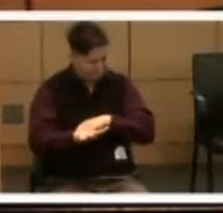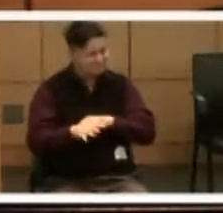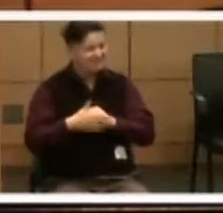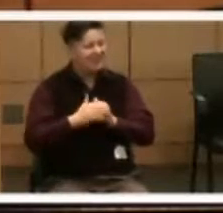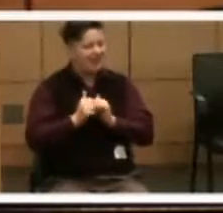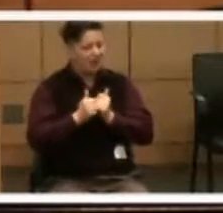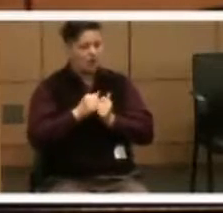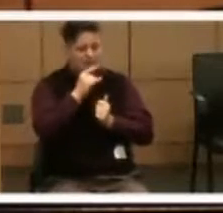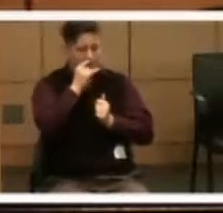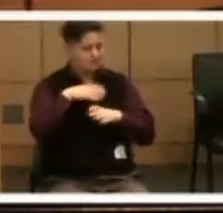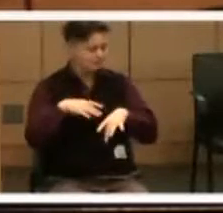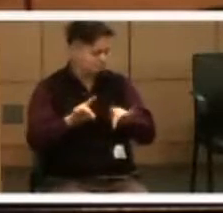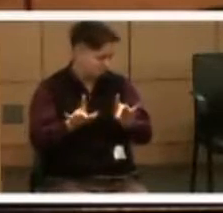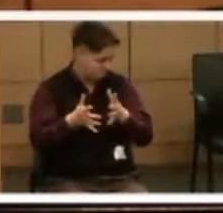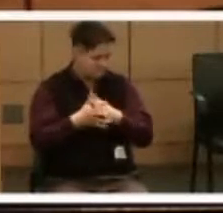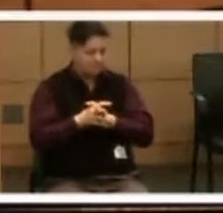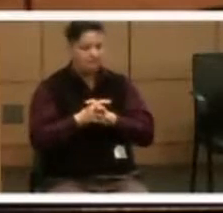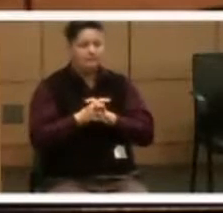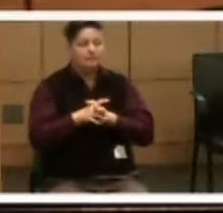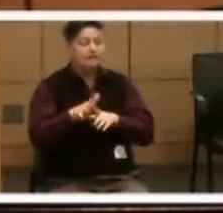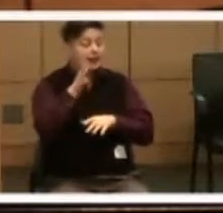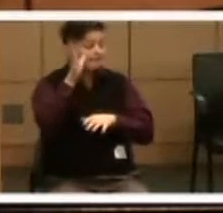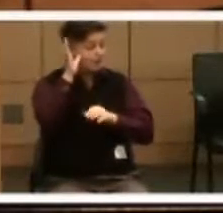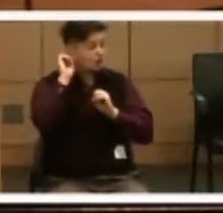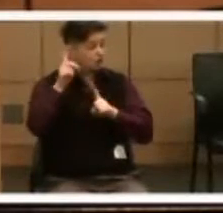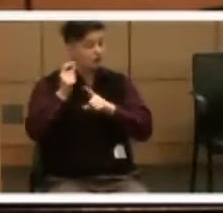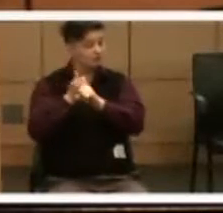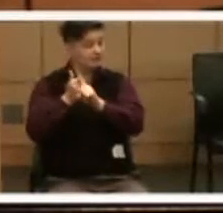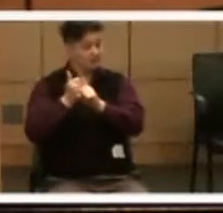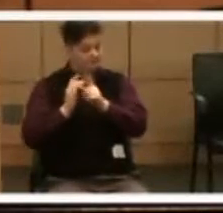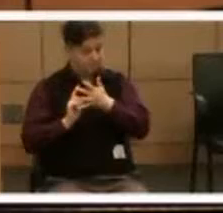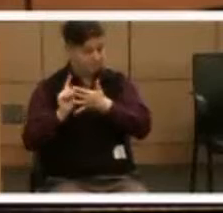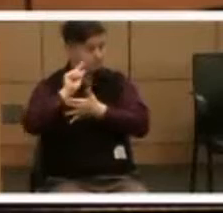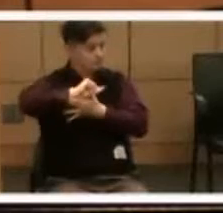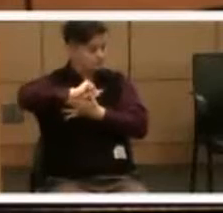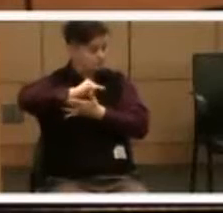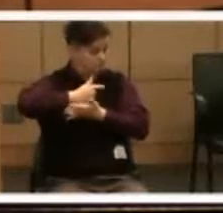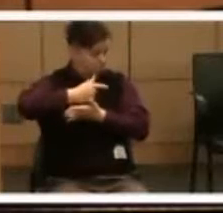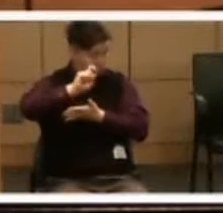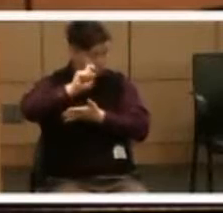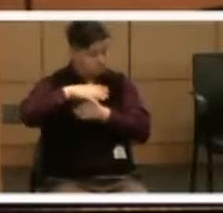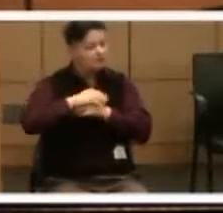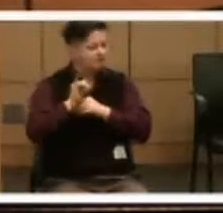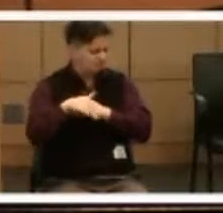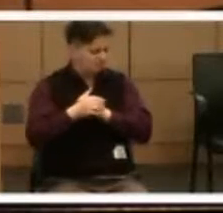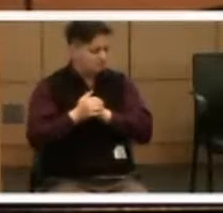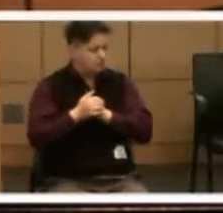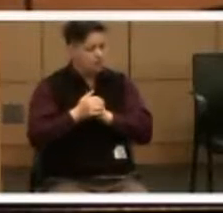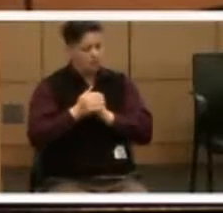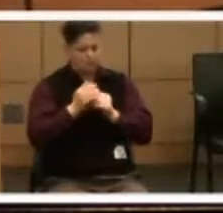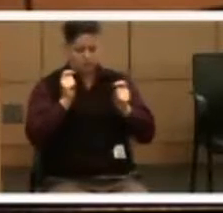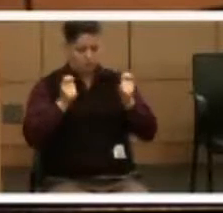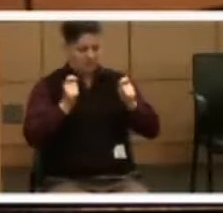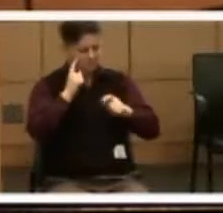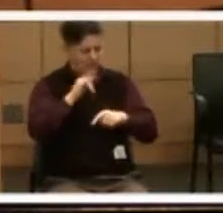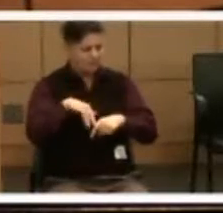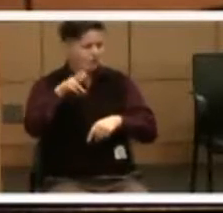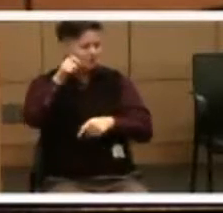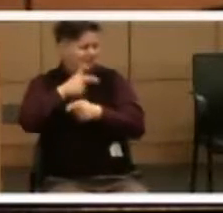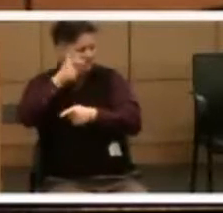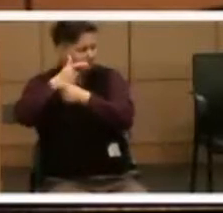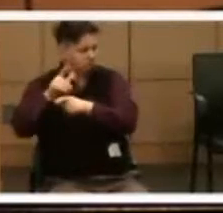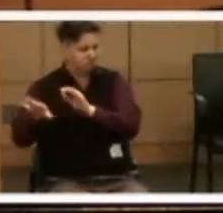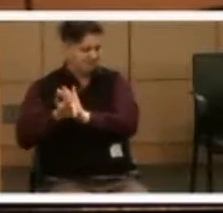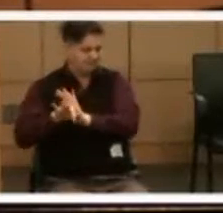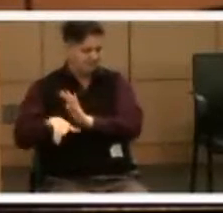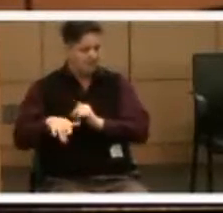factor. Parent education can have a big factor. So we wanted to correct for that, as well as correct for some of the genetic issues